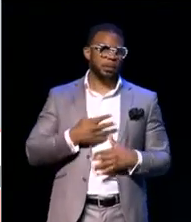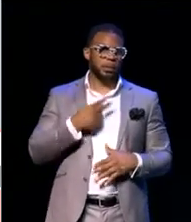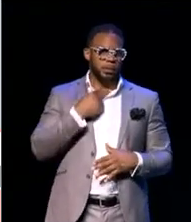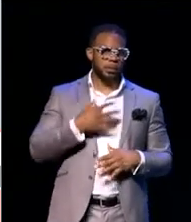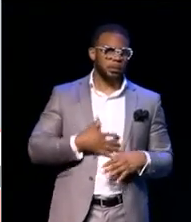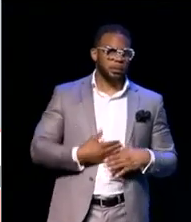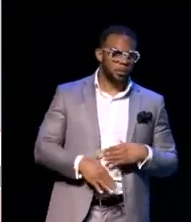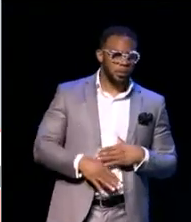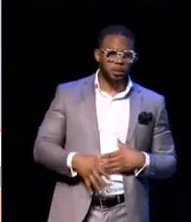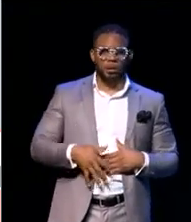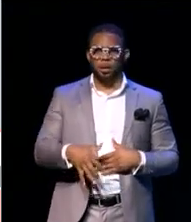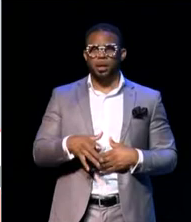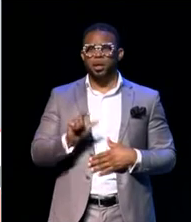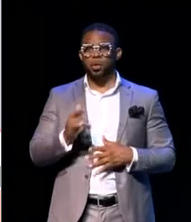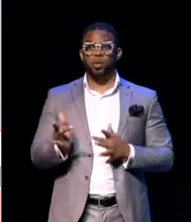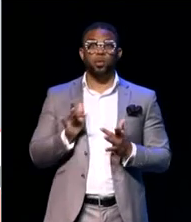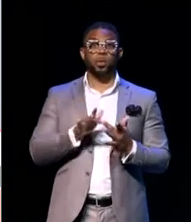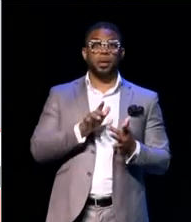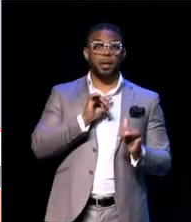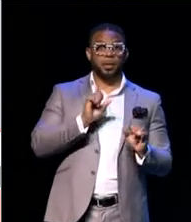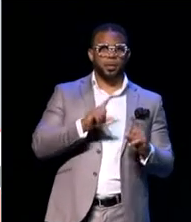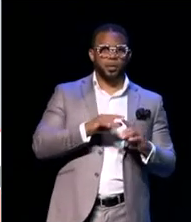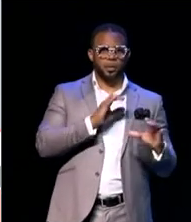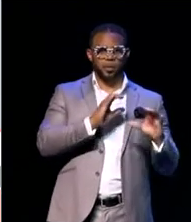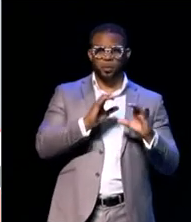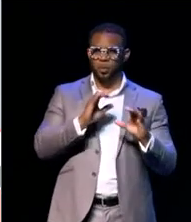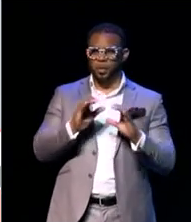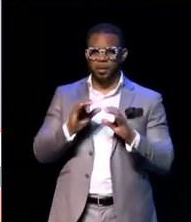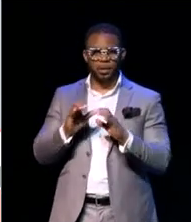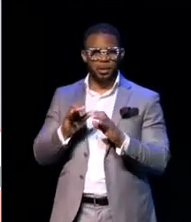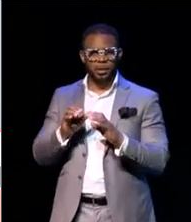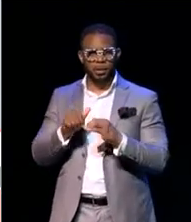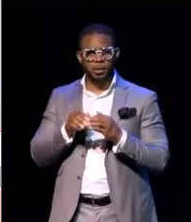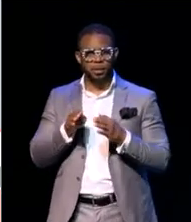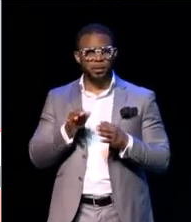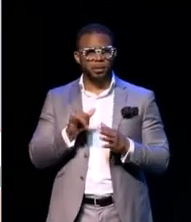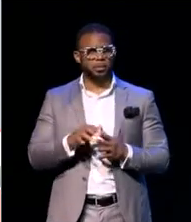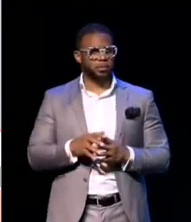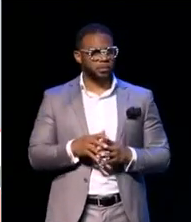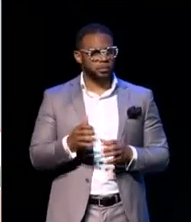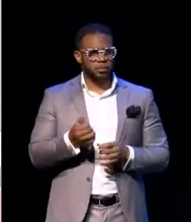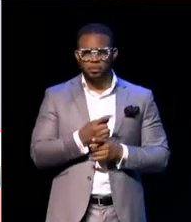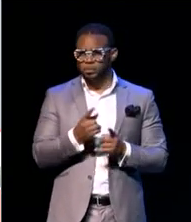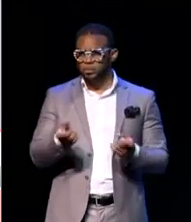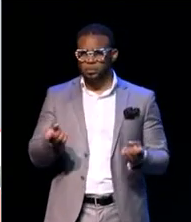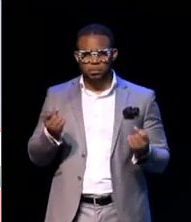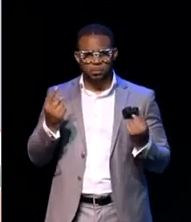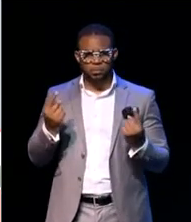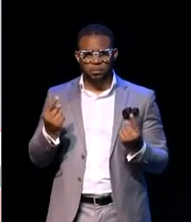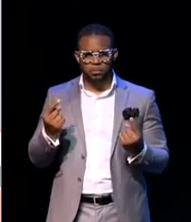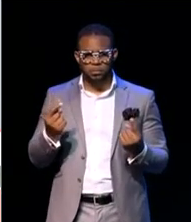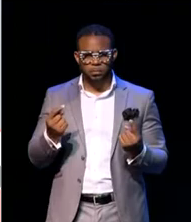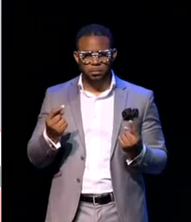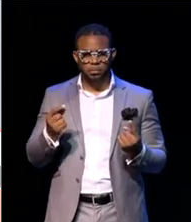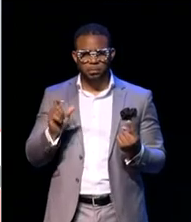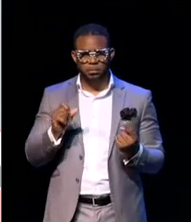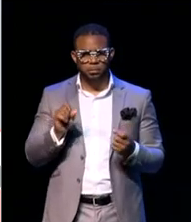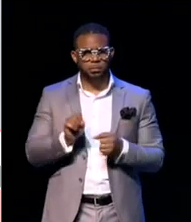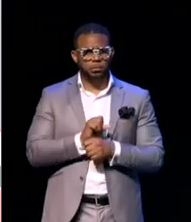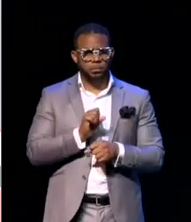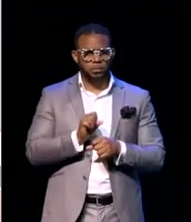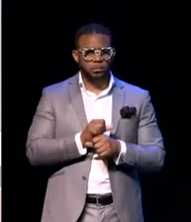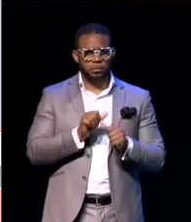so those who reach out and have the ability to communicate in a way that everyone understands need to